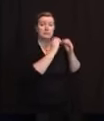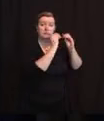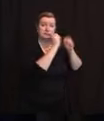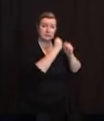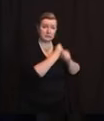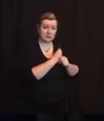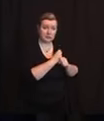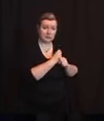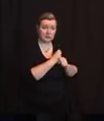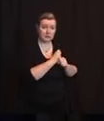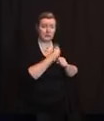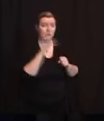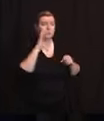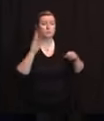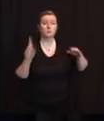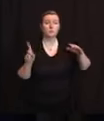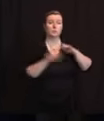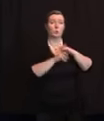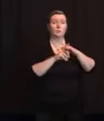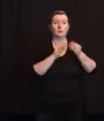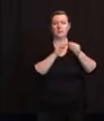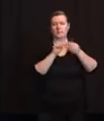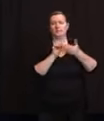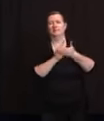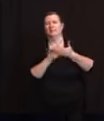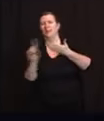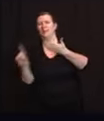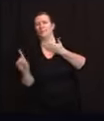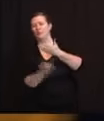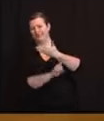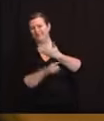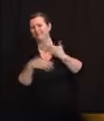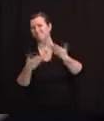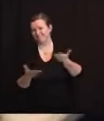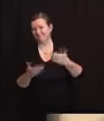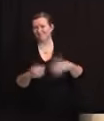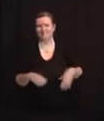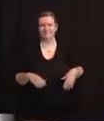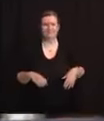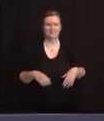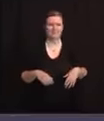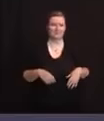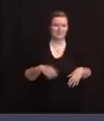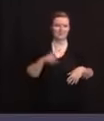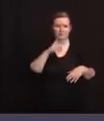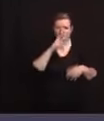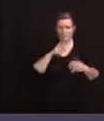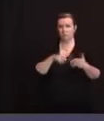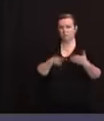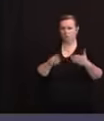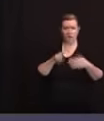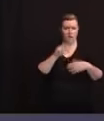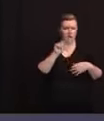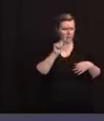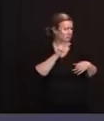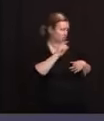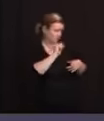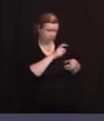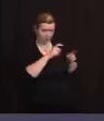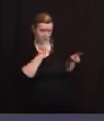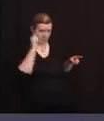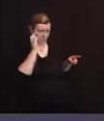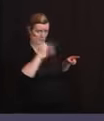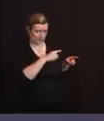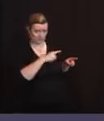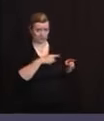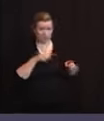on next week's report. Rob, thanks. You'll follow up on the tax withholding. Dave, good afternoon. How are you? Hi. I was going to ask